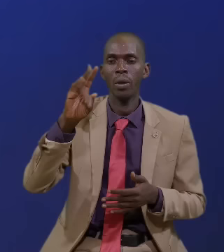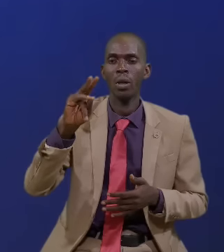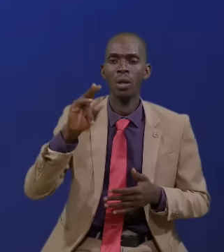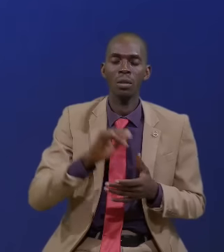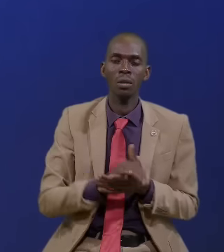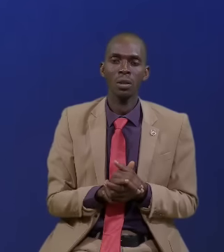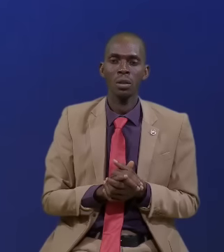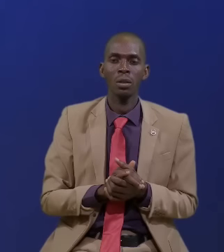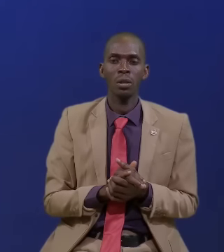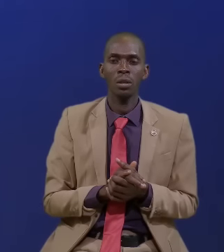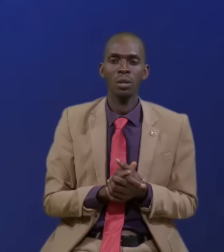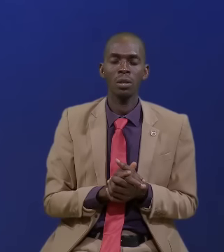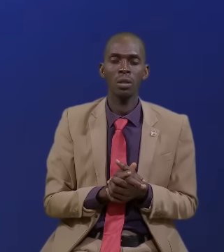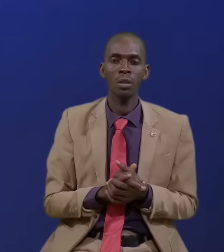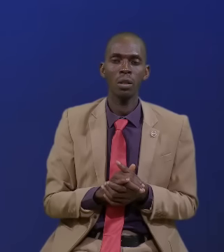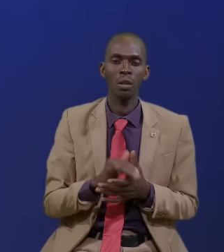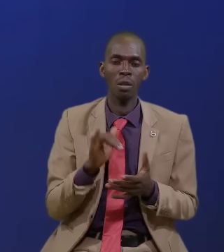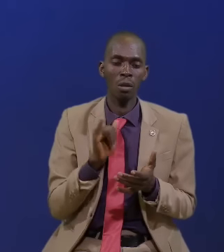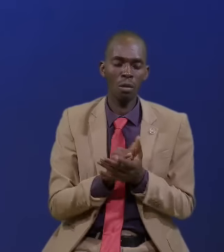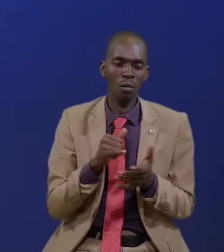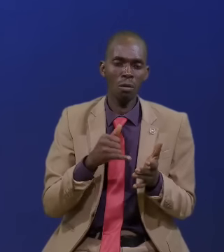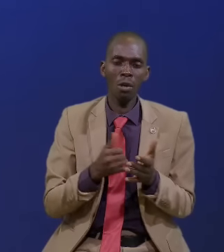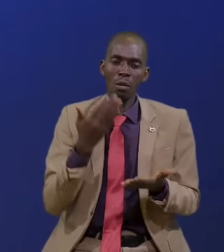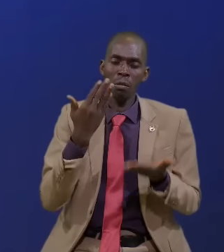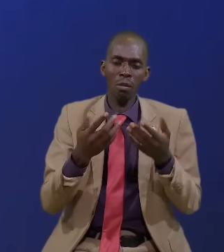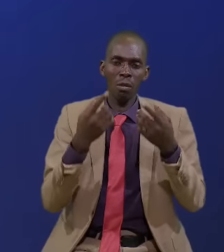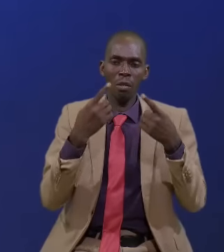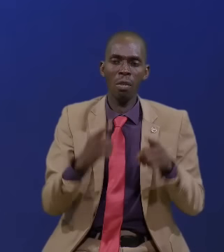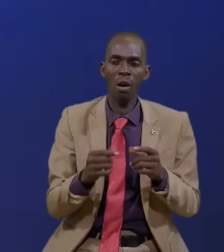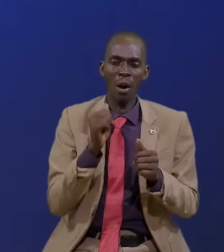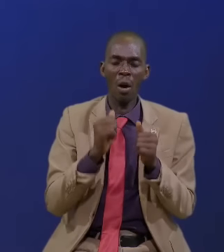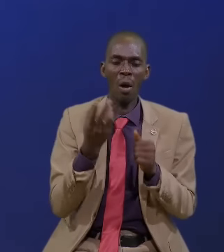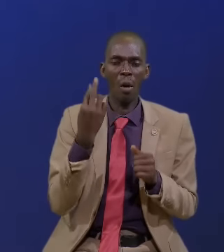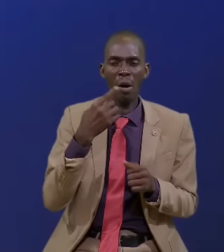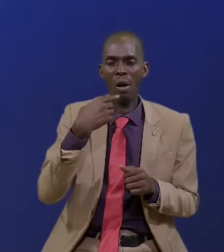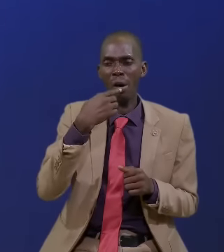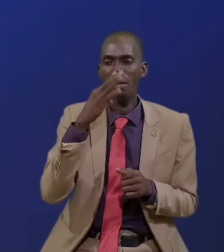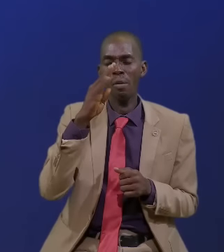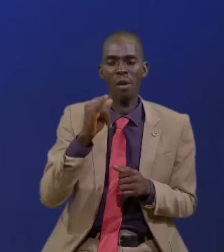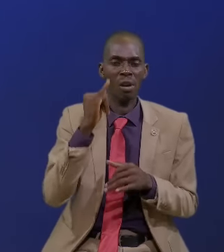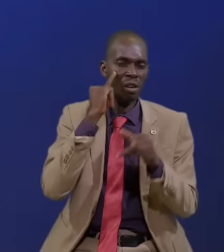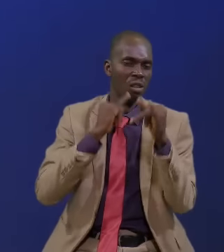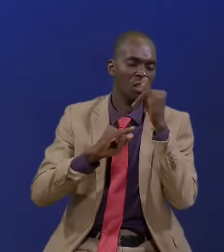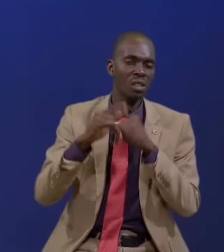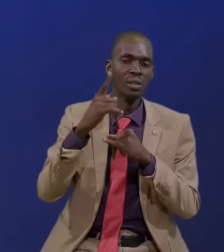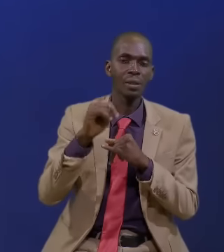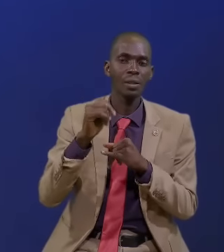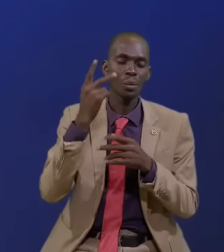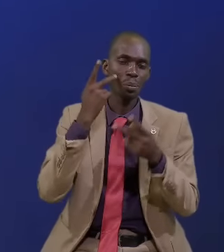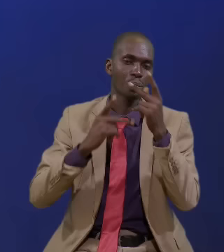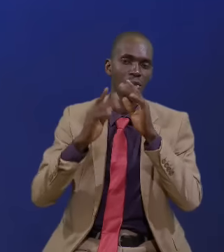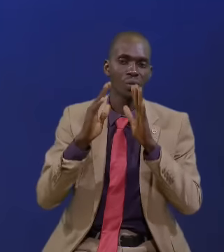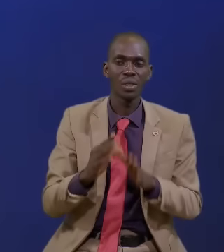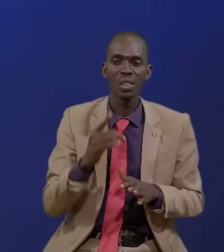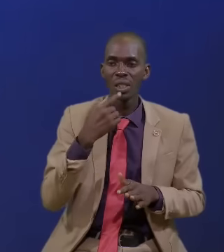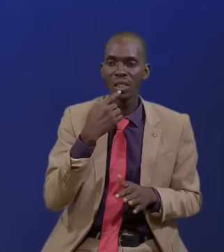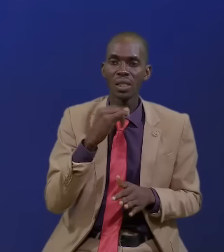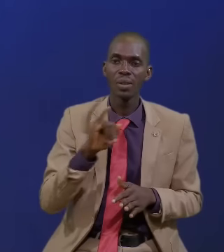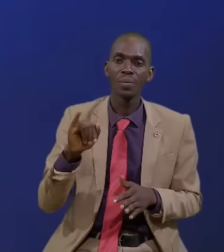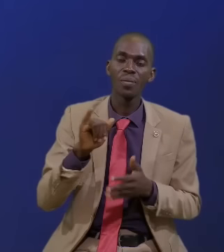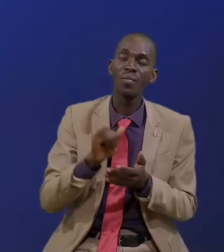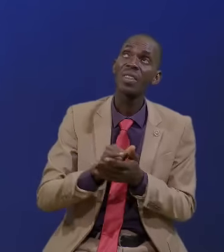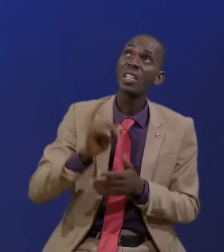In verse 17, that it might be fulfilled, which was spoken by Isaiah the prophet, saying, himself took